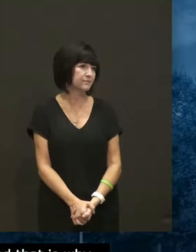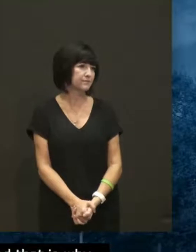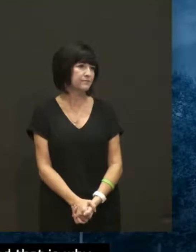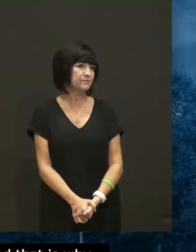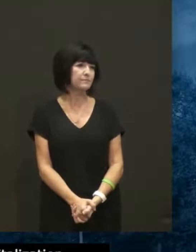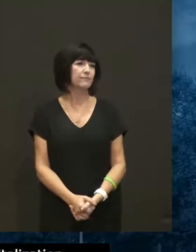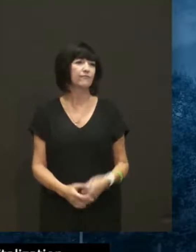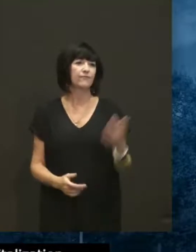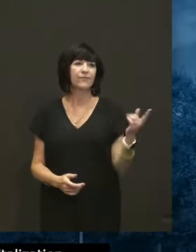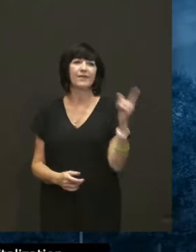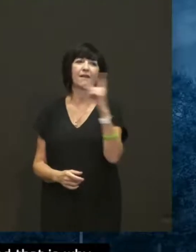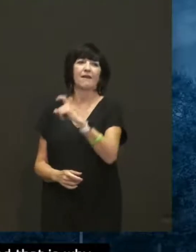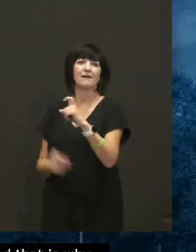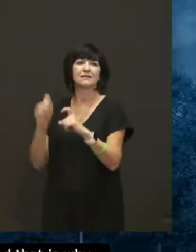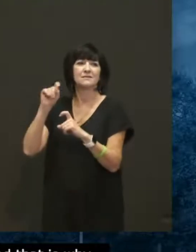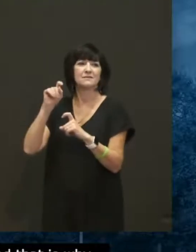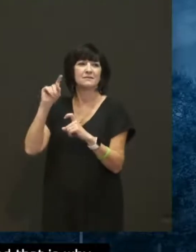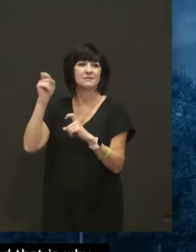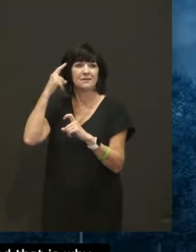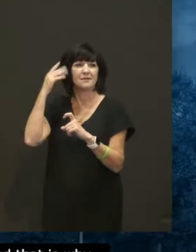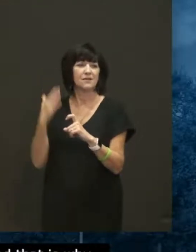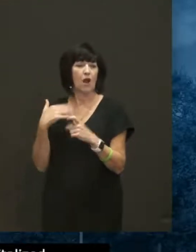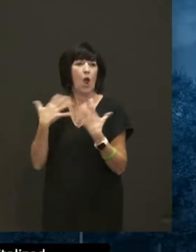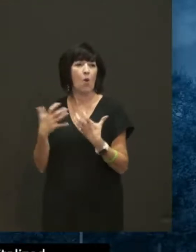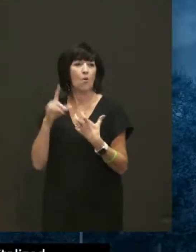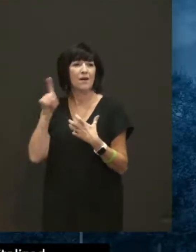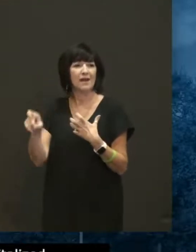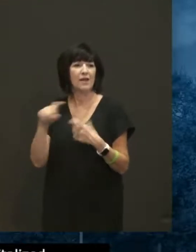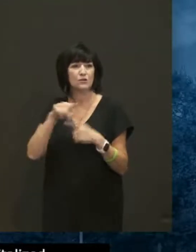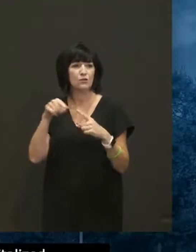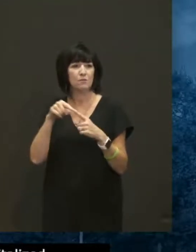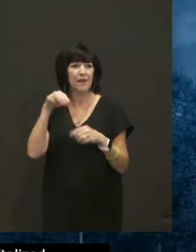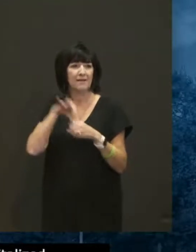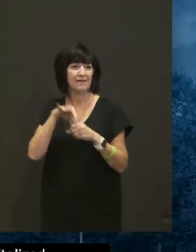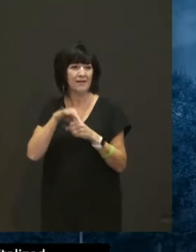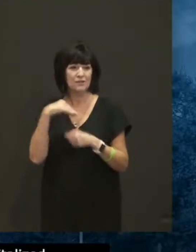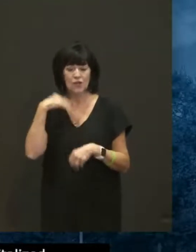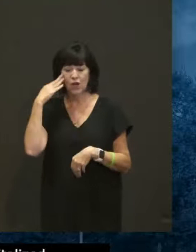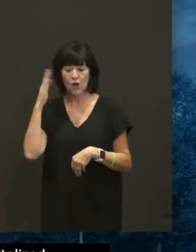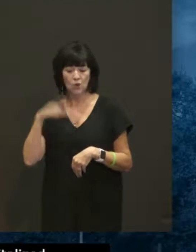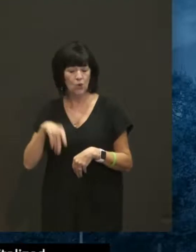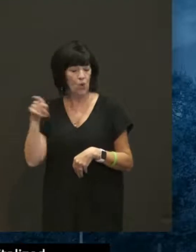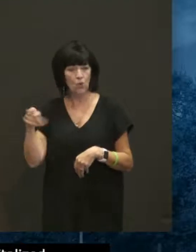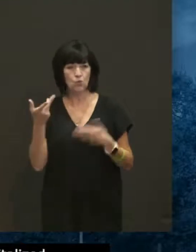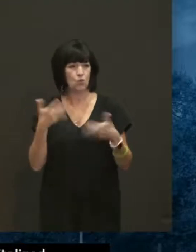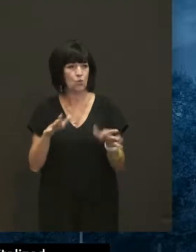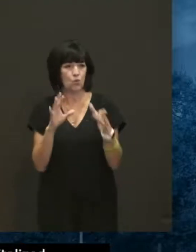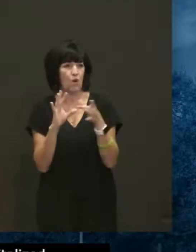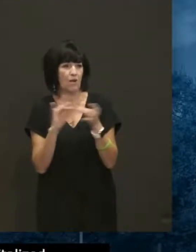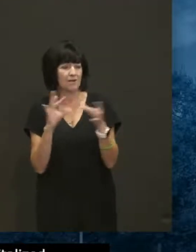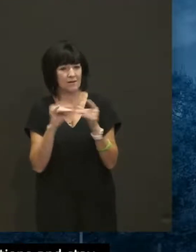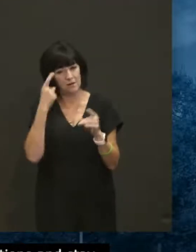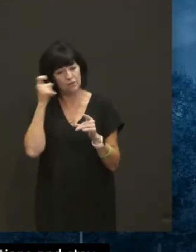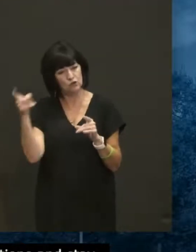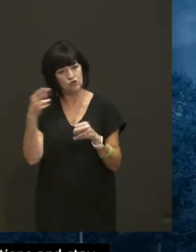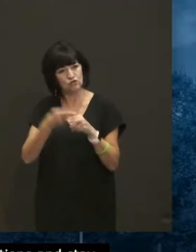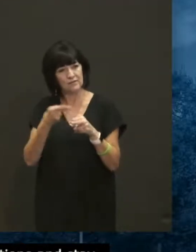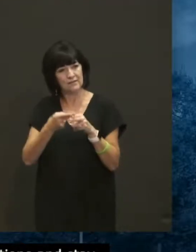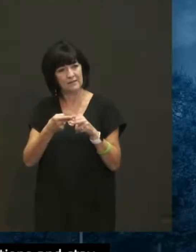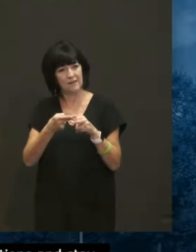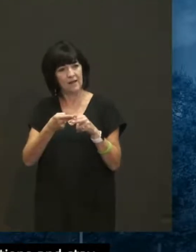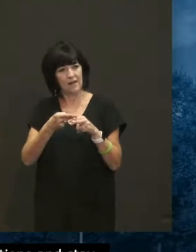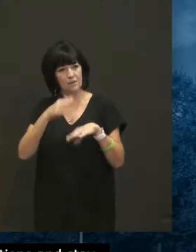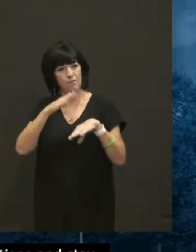Governor, I wanted to ask you a question about the election. I know that you've been trying to stay out of the process because you are on the ballot, but